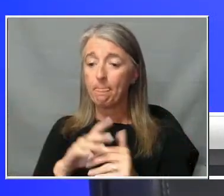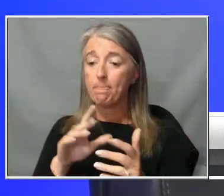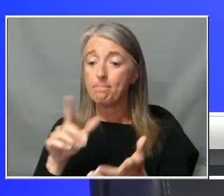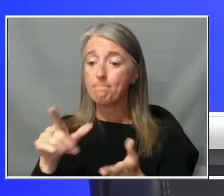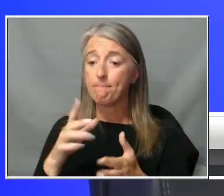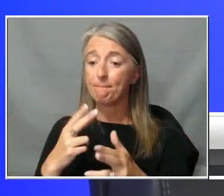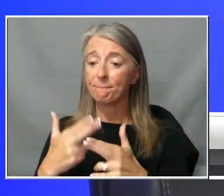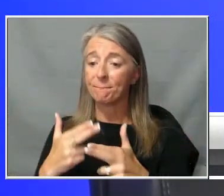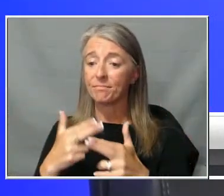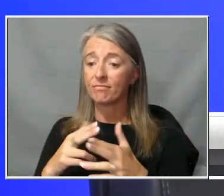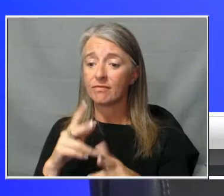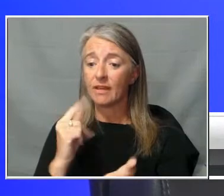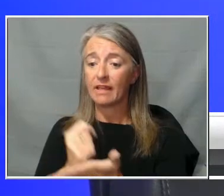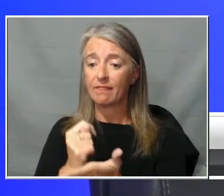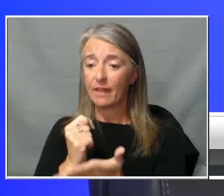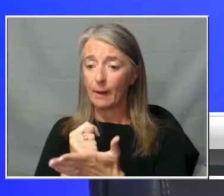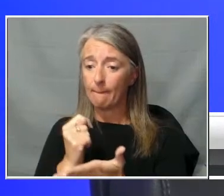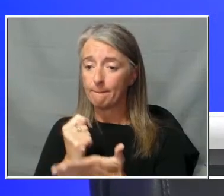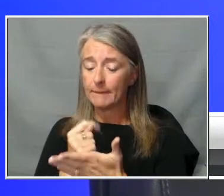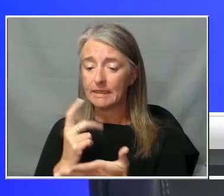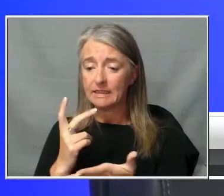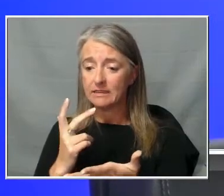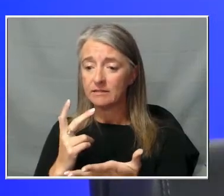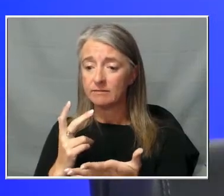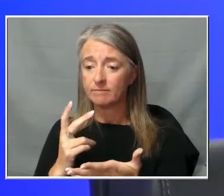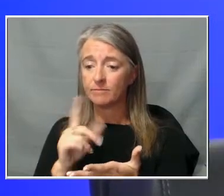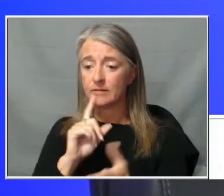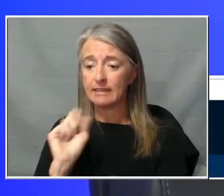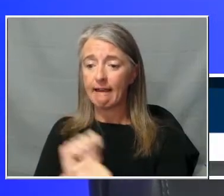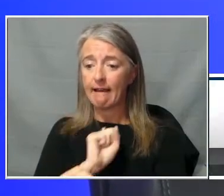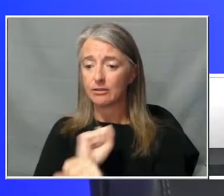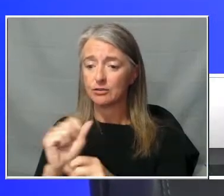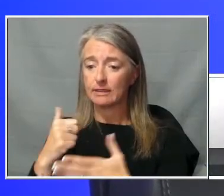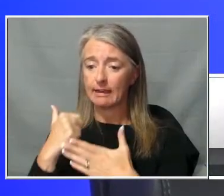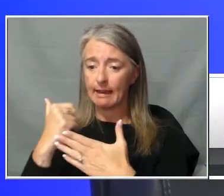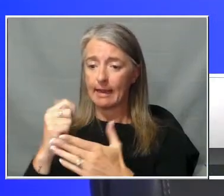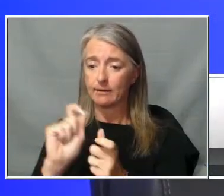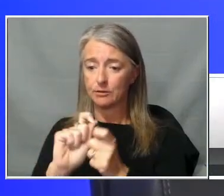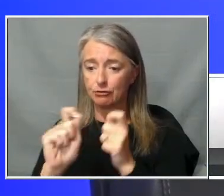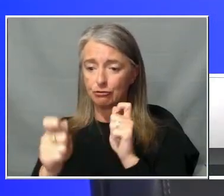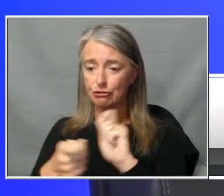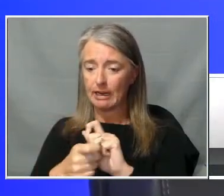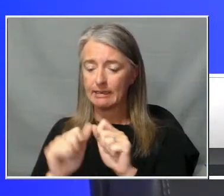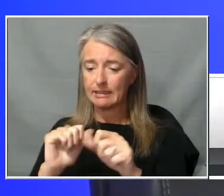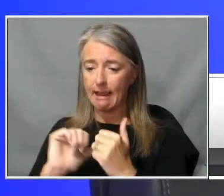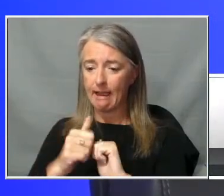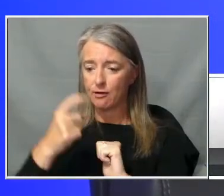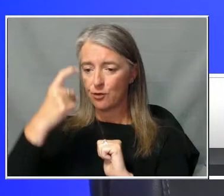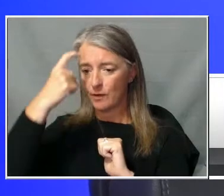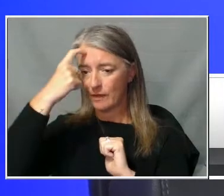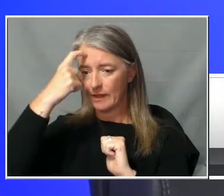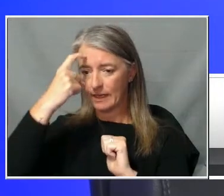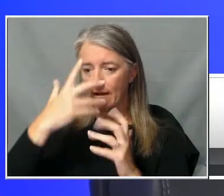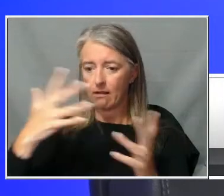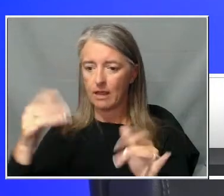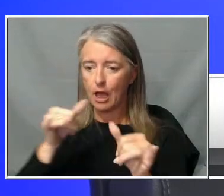therapy comes in, because it can actually help you change the way you think. A lot of drinking or alcohol addiction could